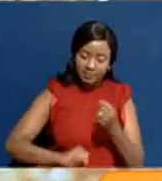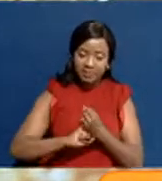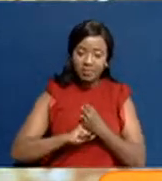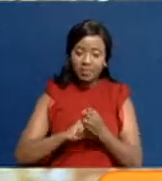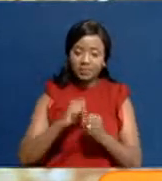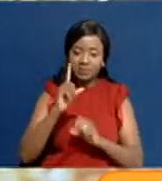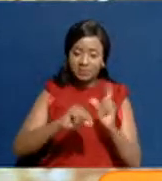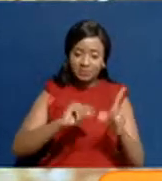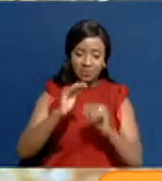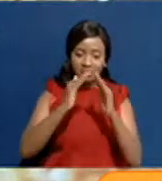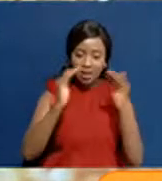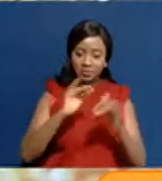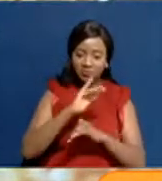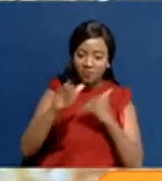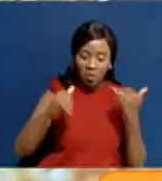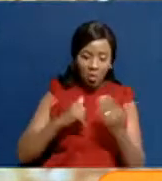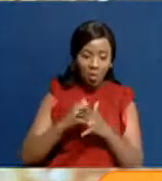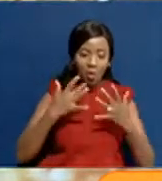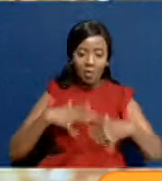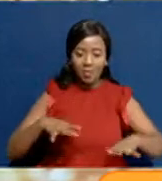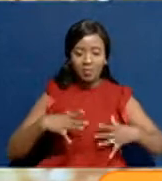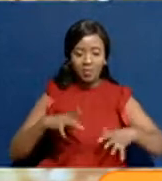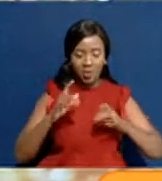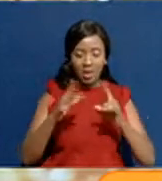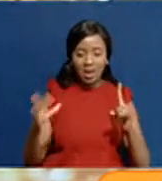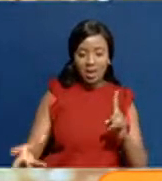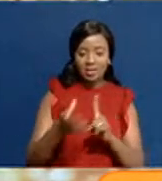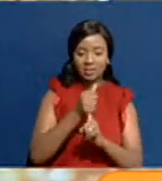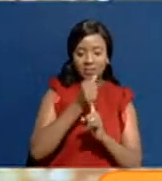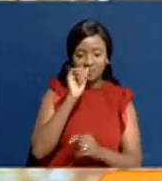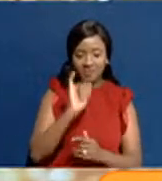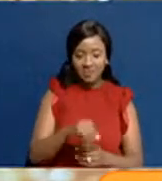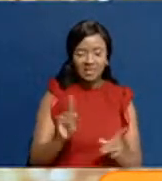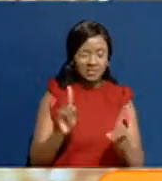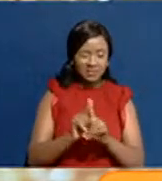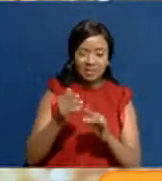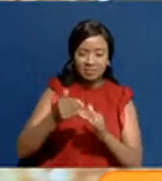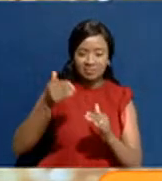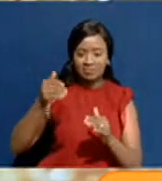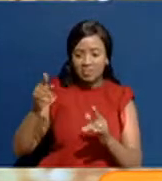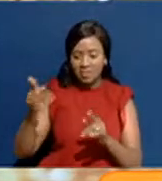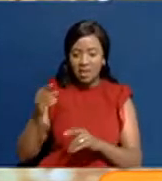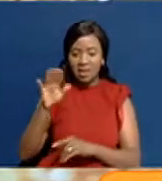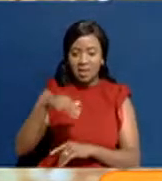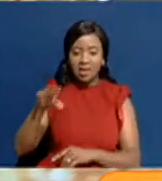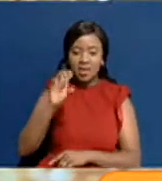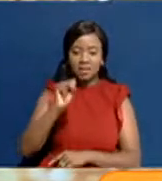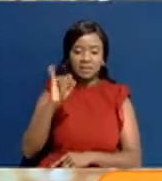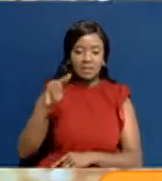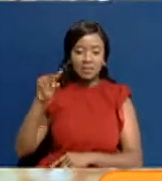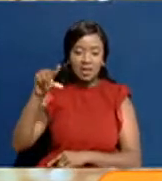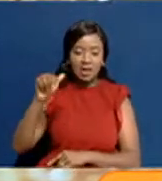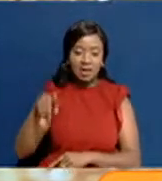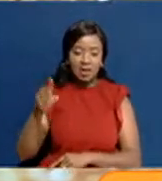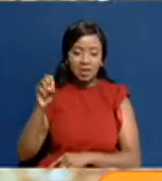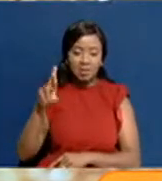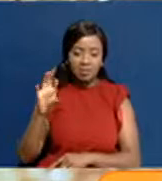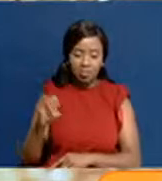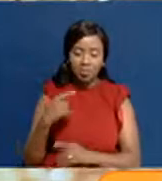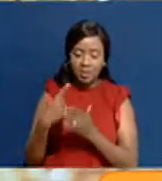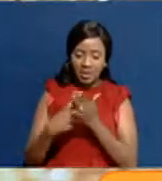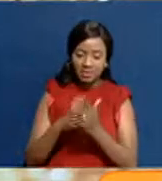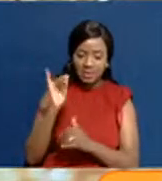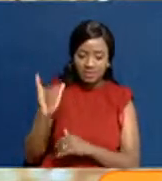housing for everyone to be a reality in this country, as has happened in Singapore. We'll talk about that and the cost of living, the cost of